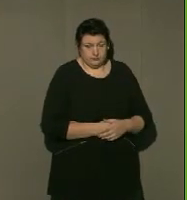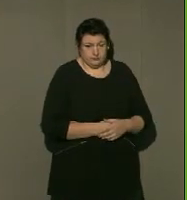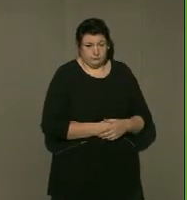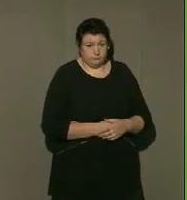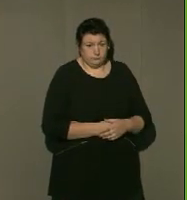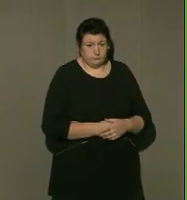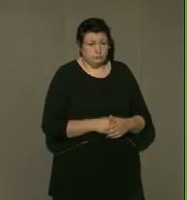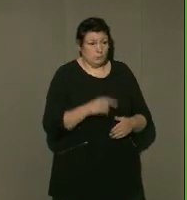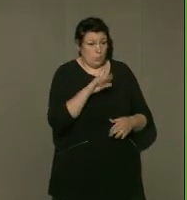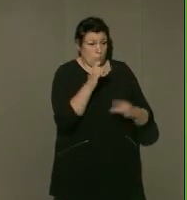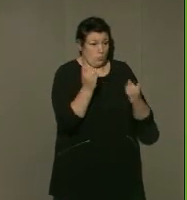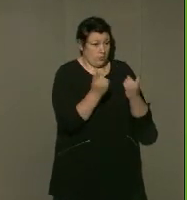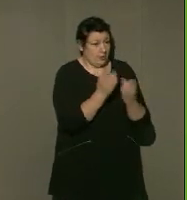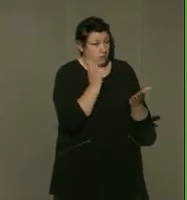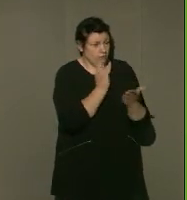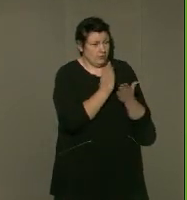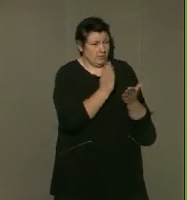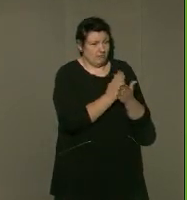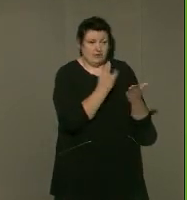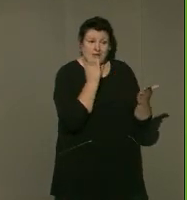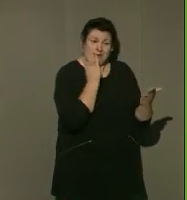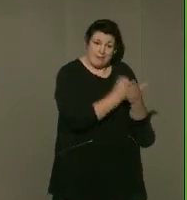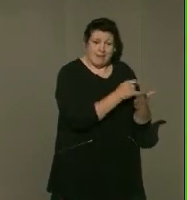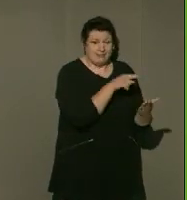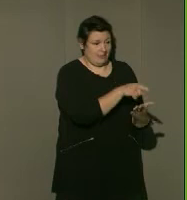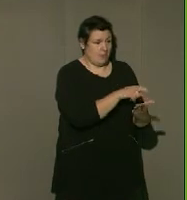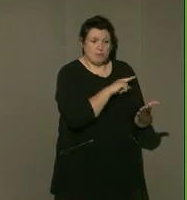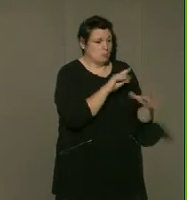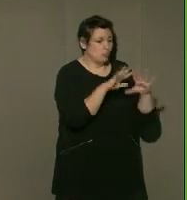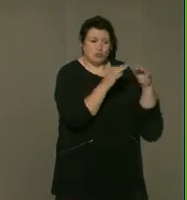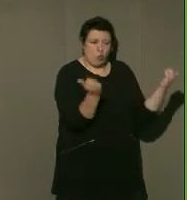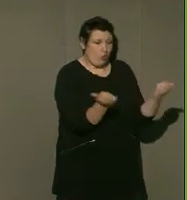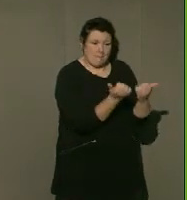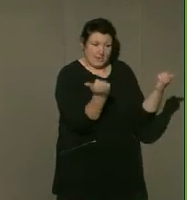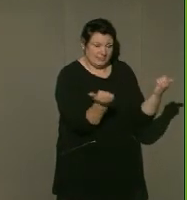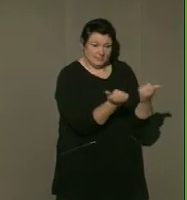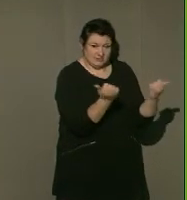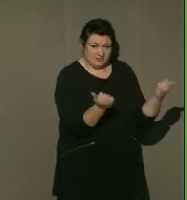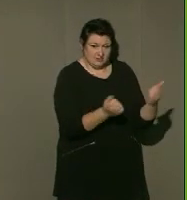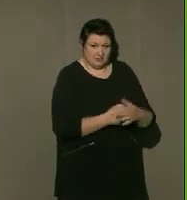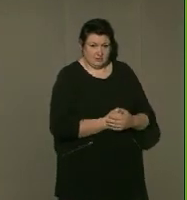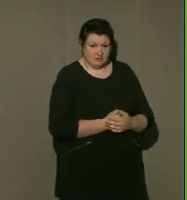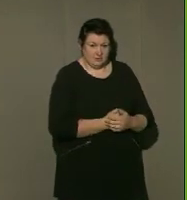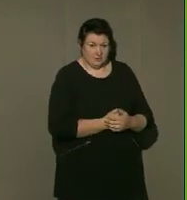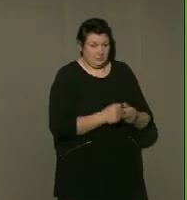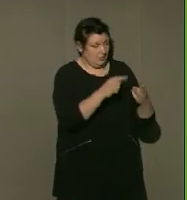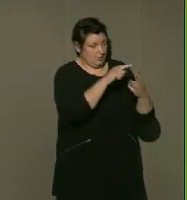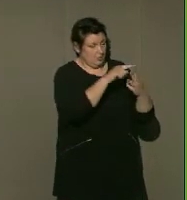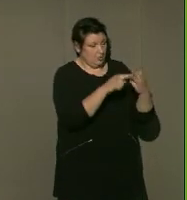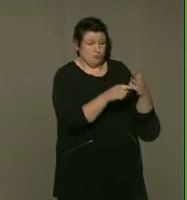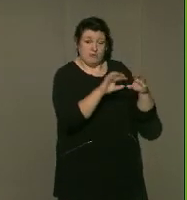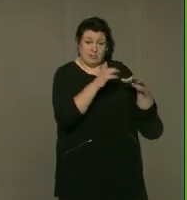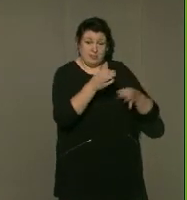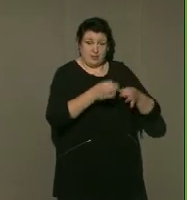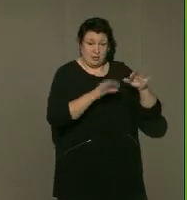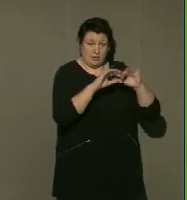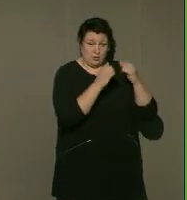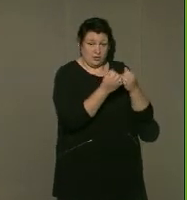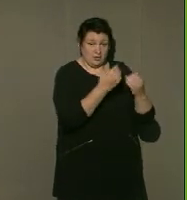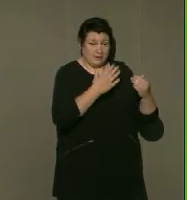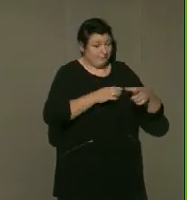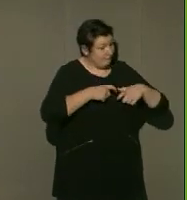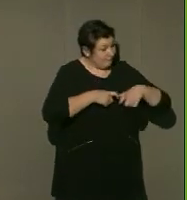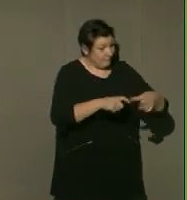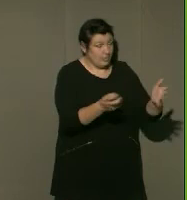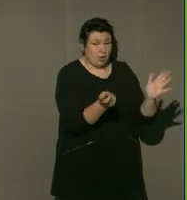think that we really need to oppose this is that this is incomplete. There are three things a political party needs to maintain a registration. One